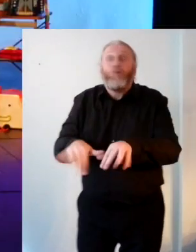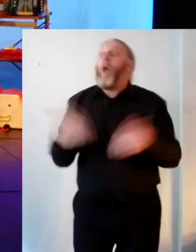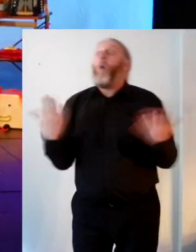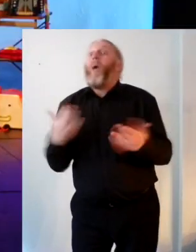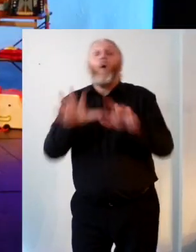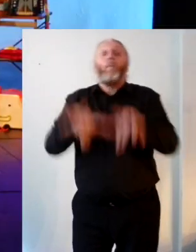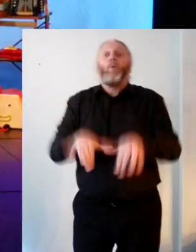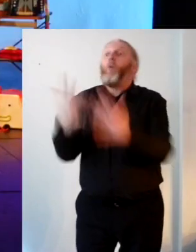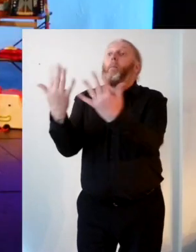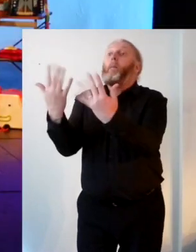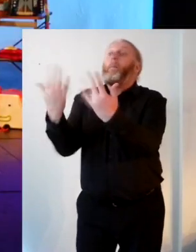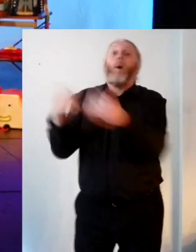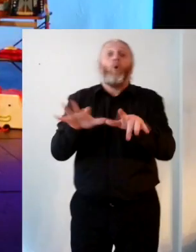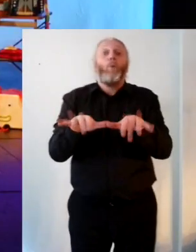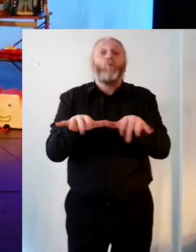Computery!